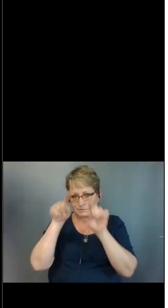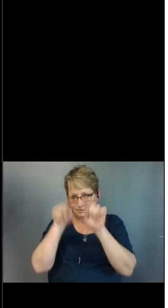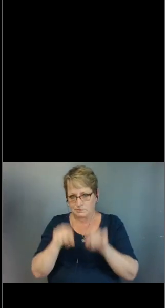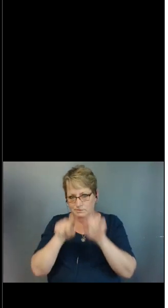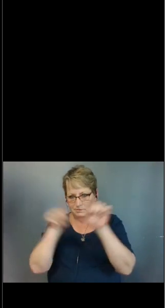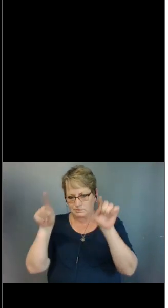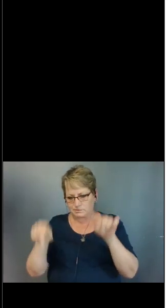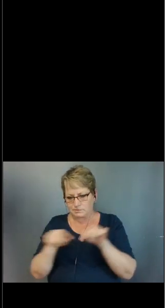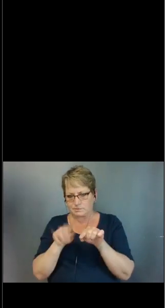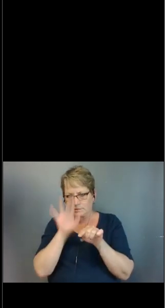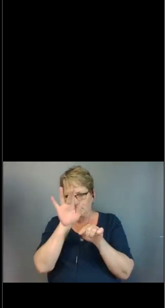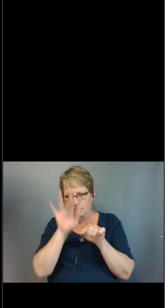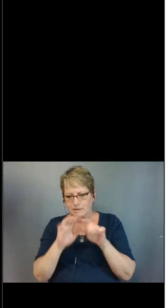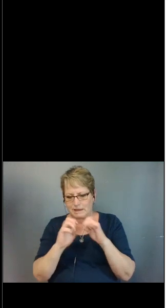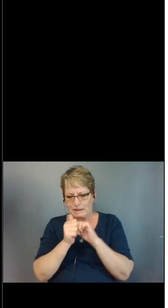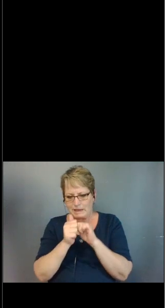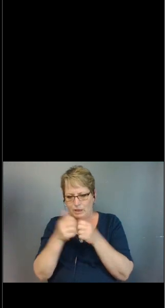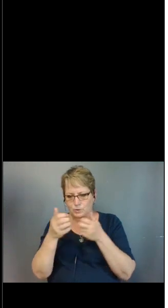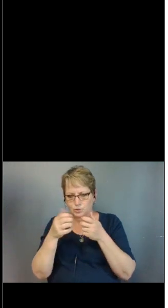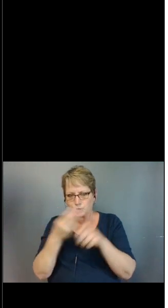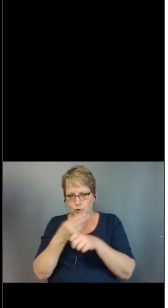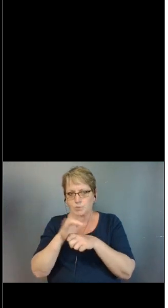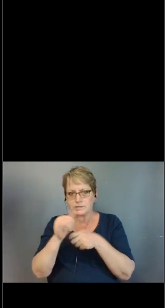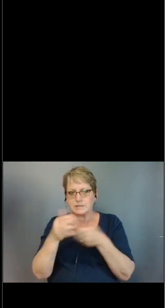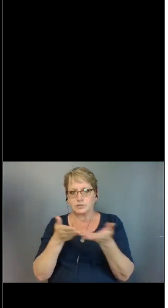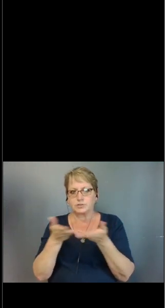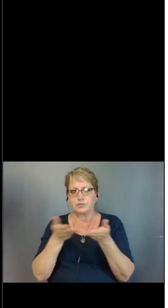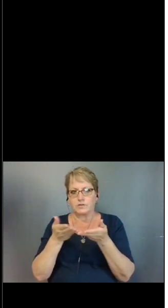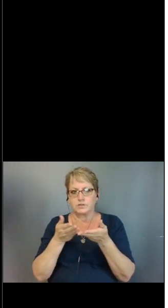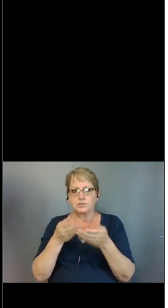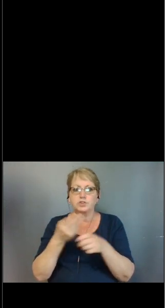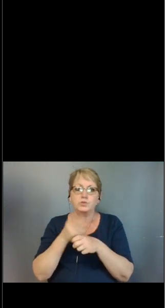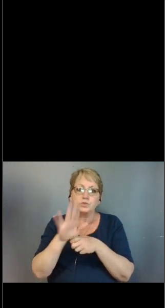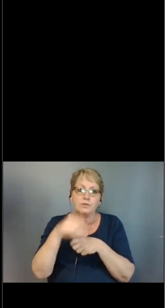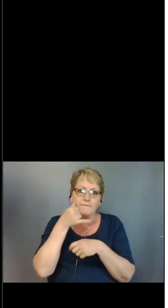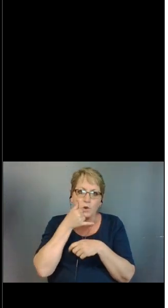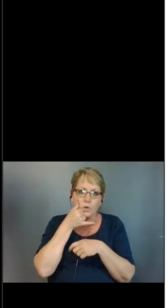you how to mute